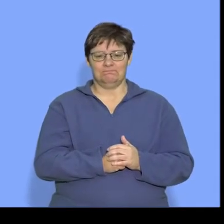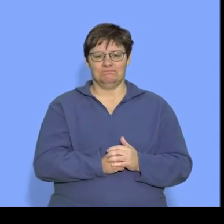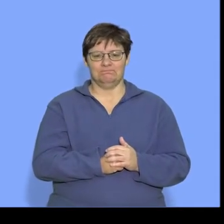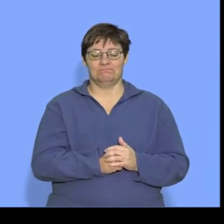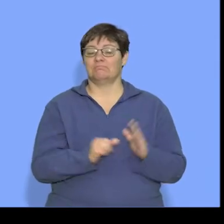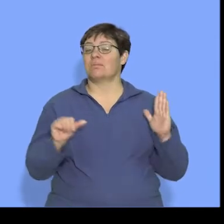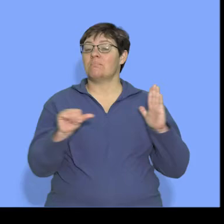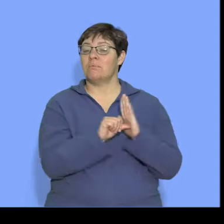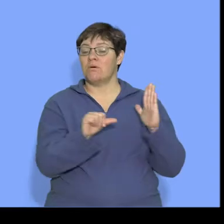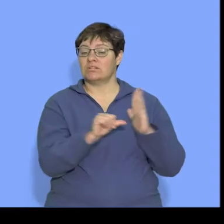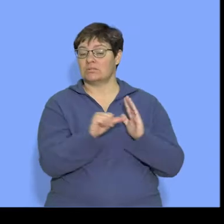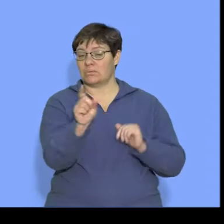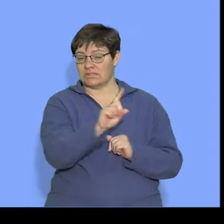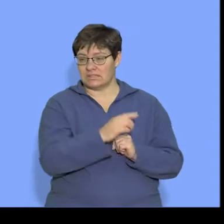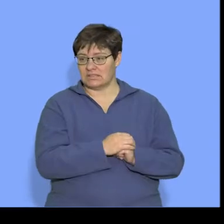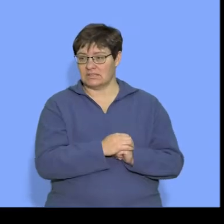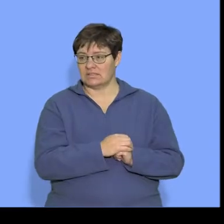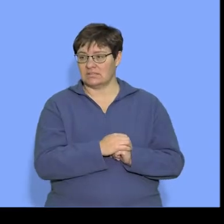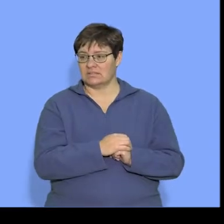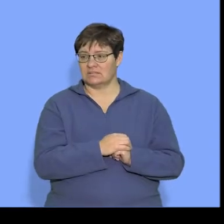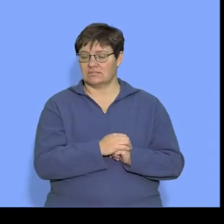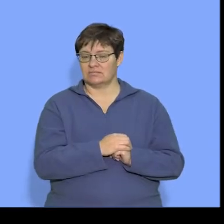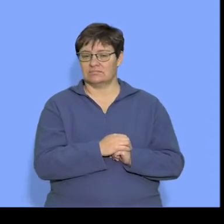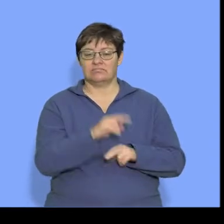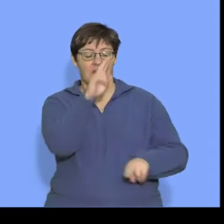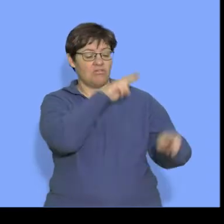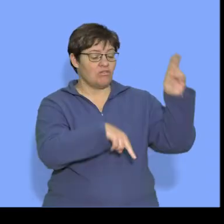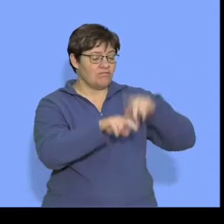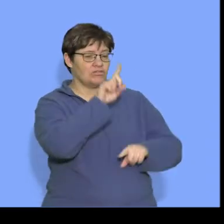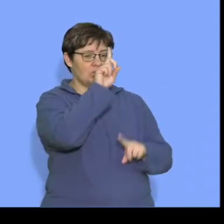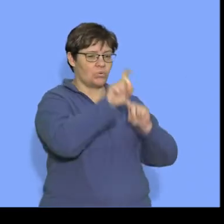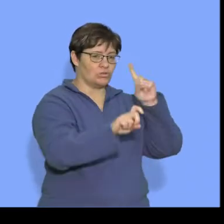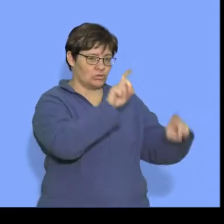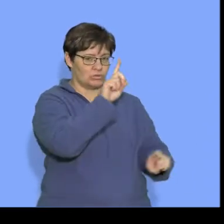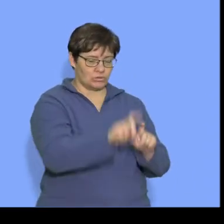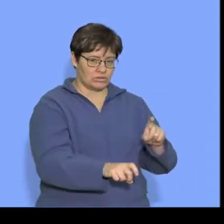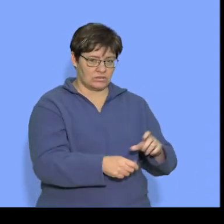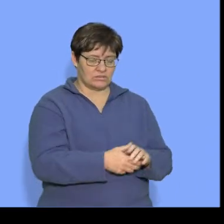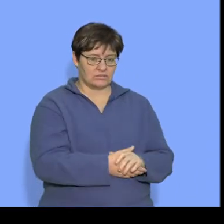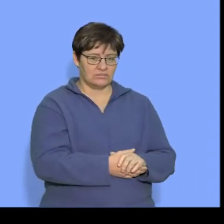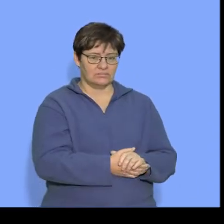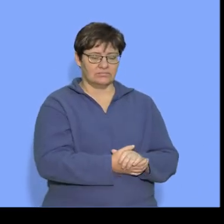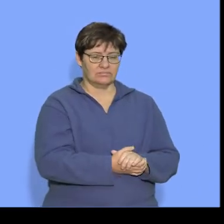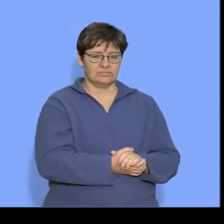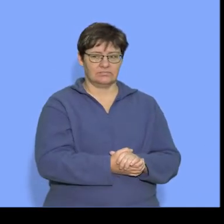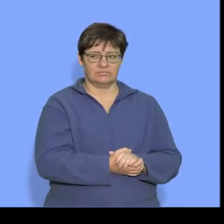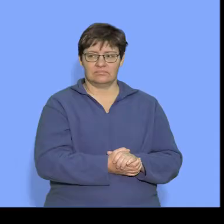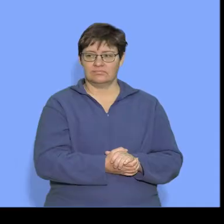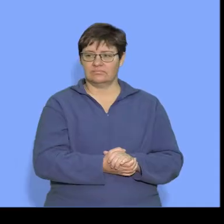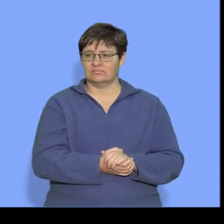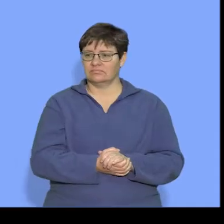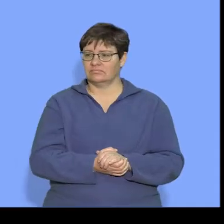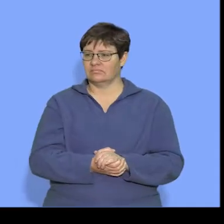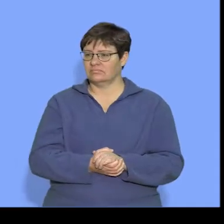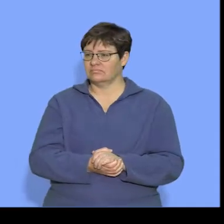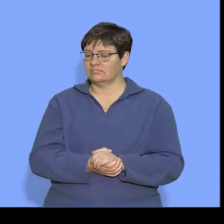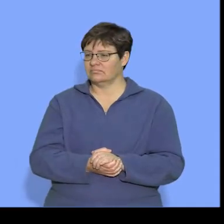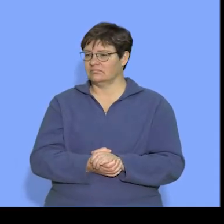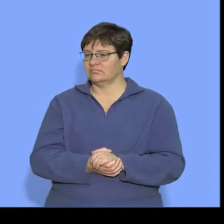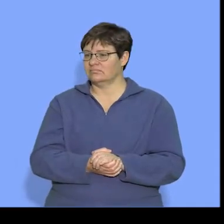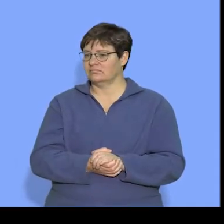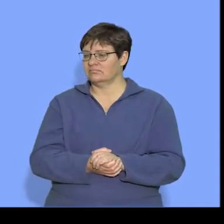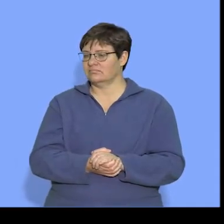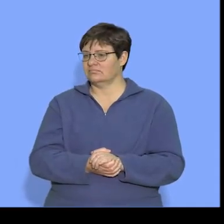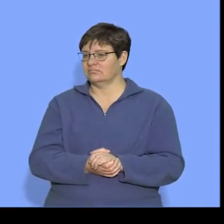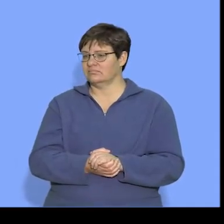It's important that when we look at revision questions that we, oh no. Okay. Yeah, there was a pause. We can